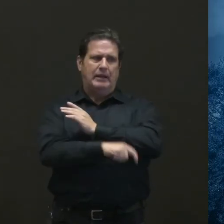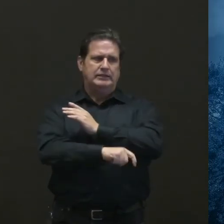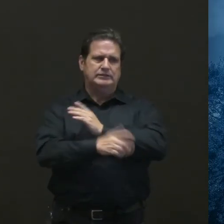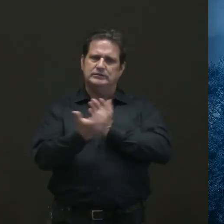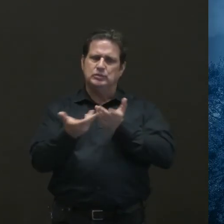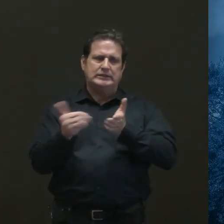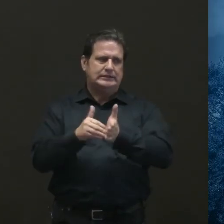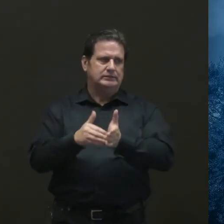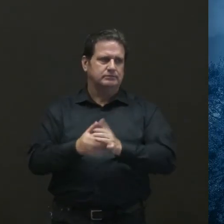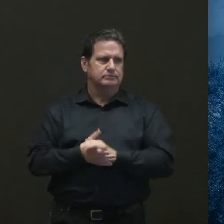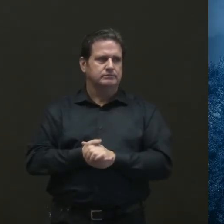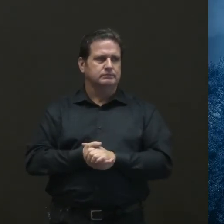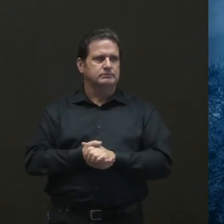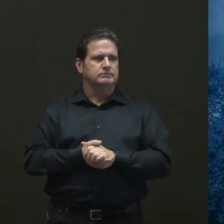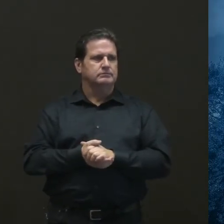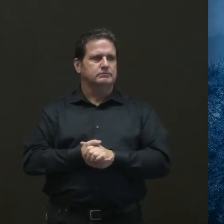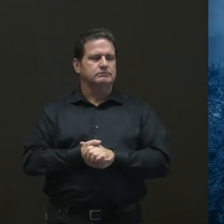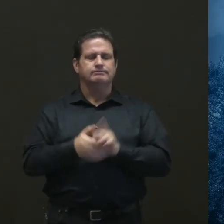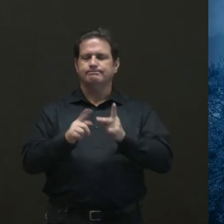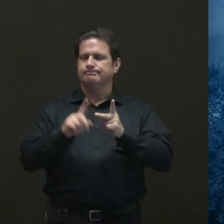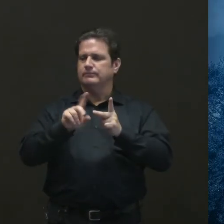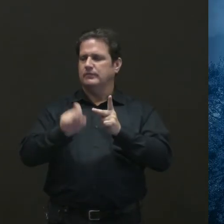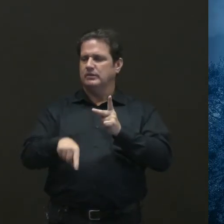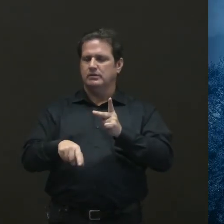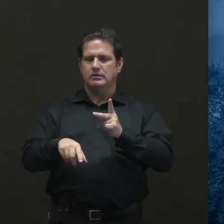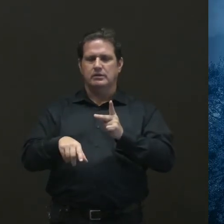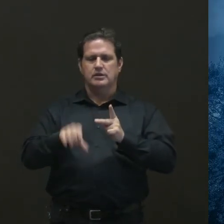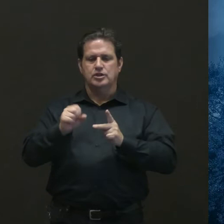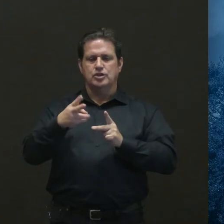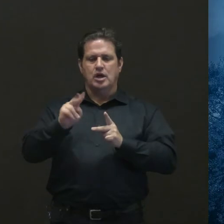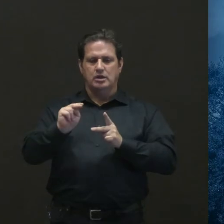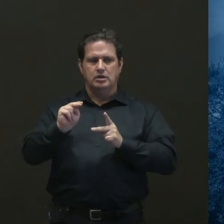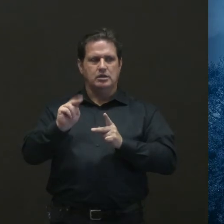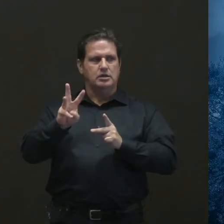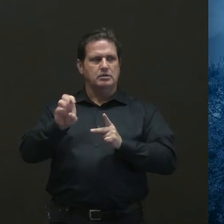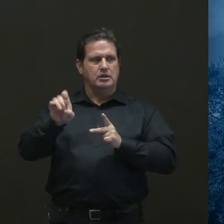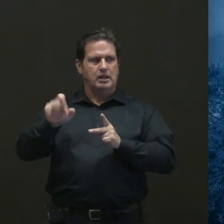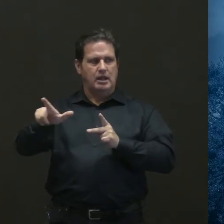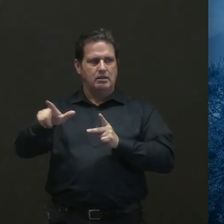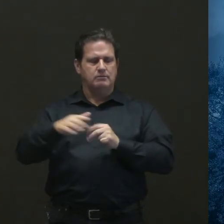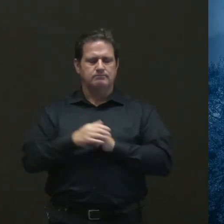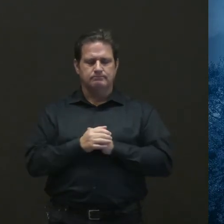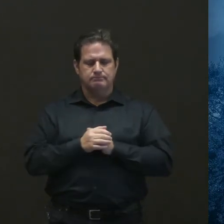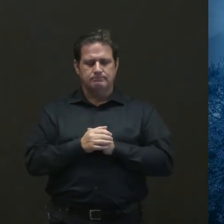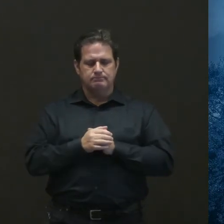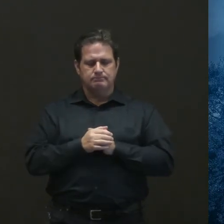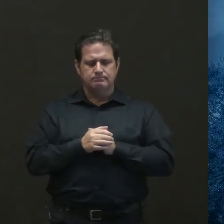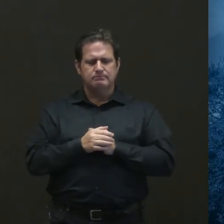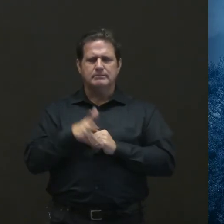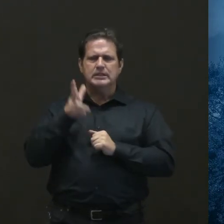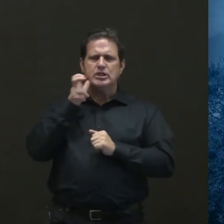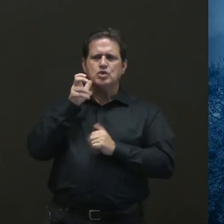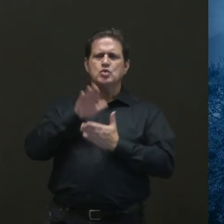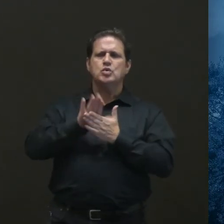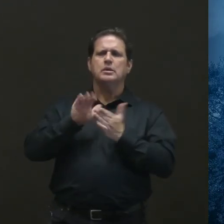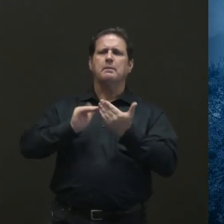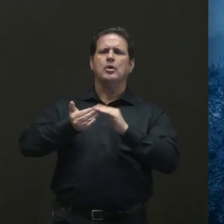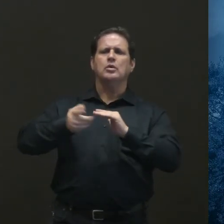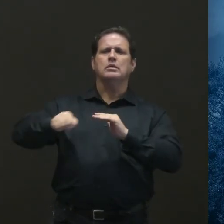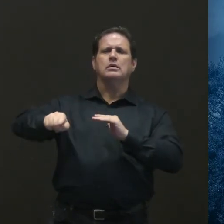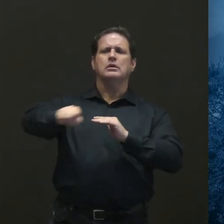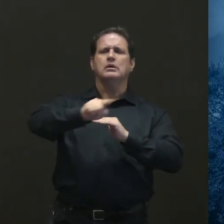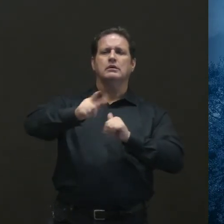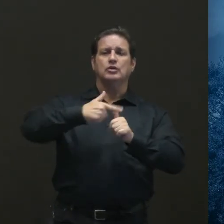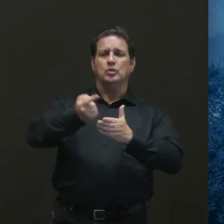again. The next question's from Sean Green at WDEL. What are you hearing from school communities after the